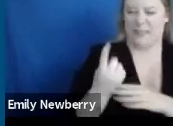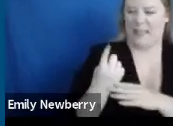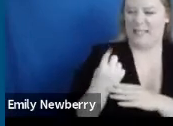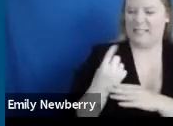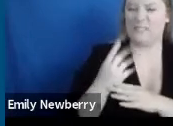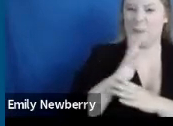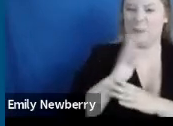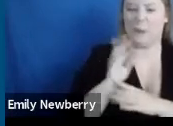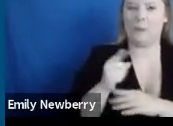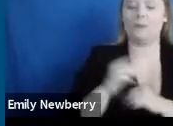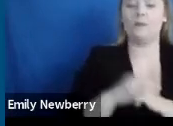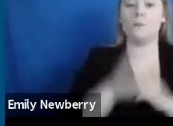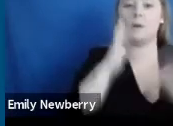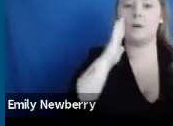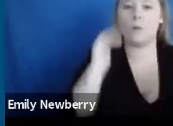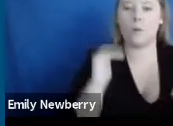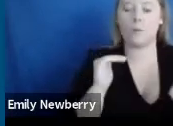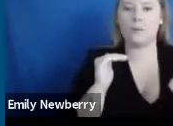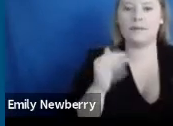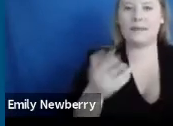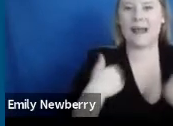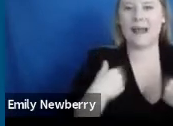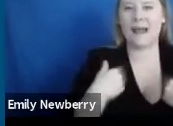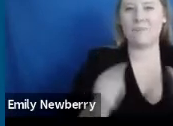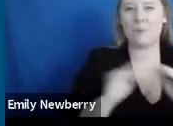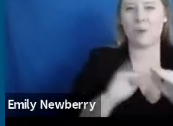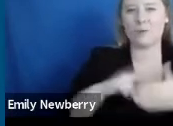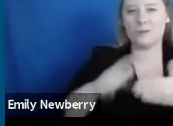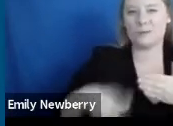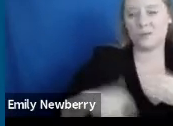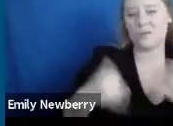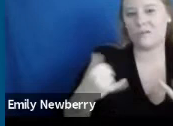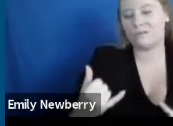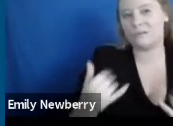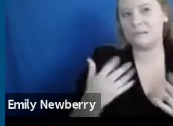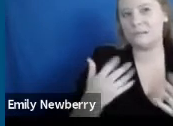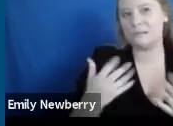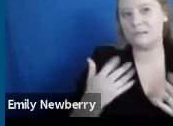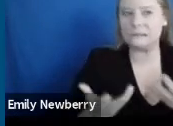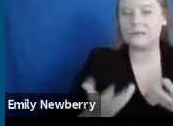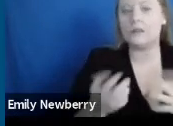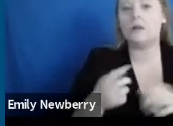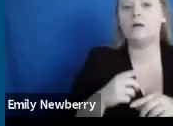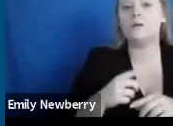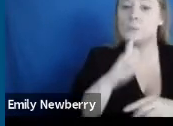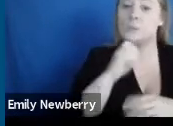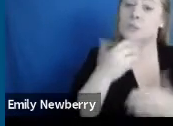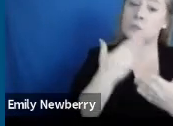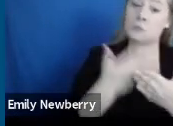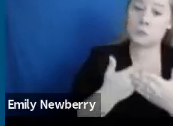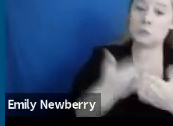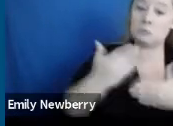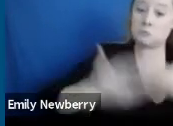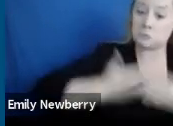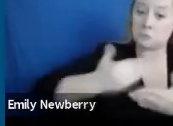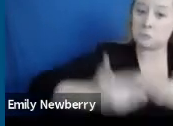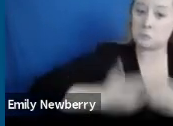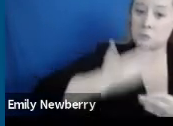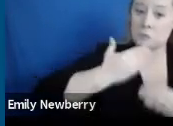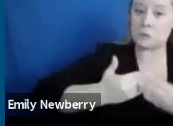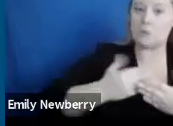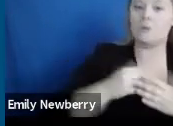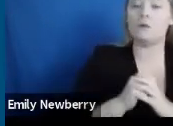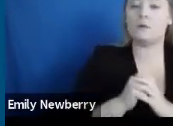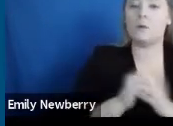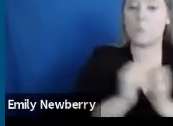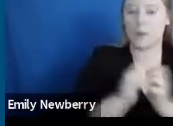were hoping to have more results at this point. We've made really good progress on the project, but in terms of numerical results, we've